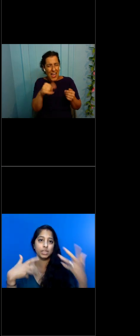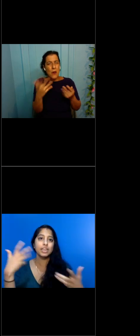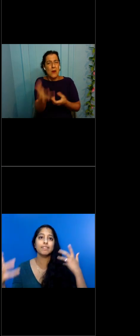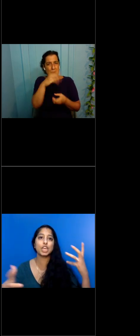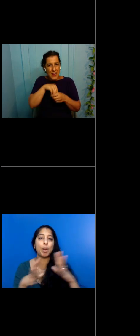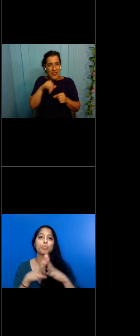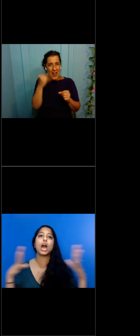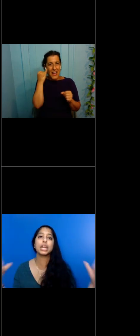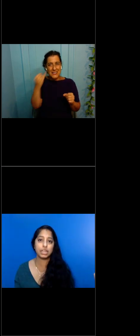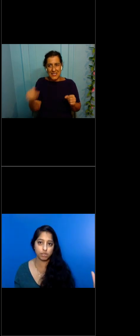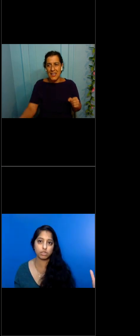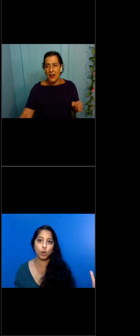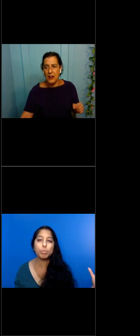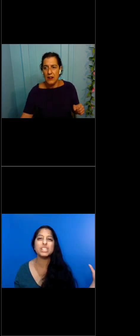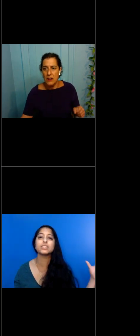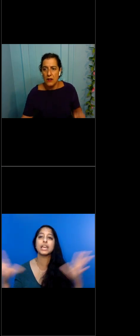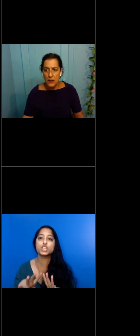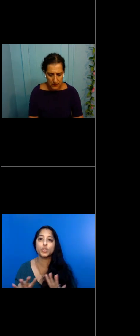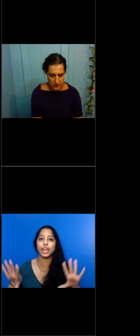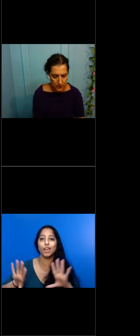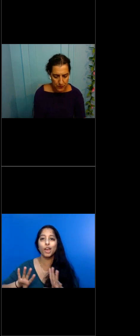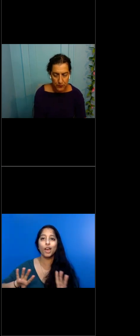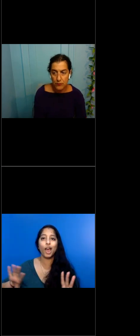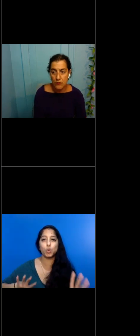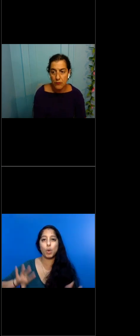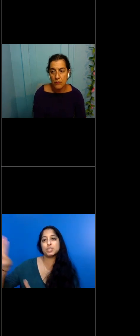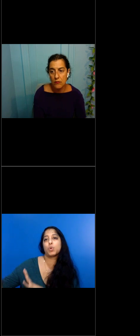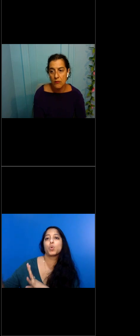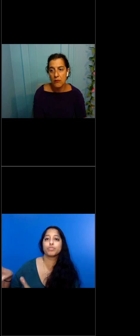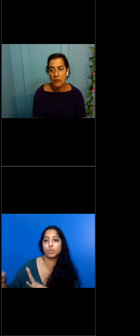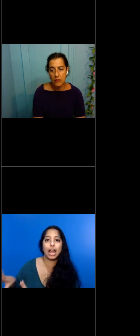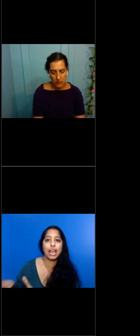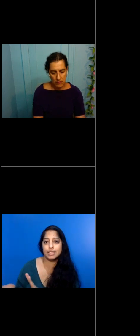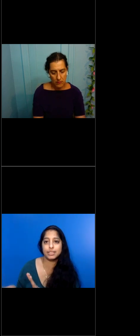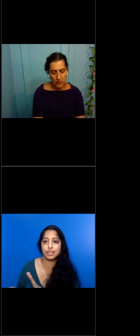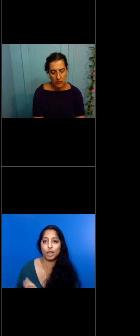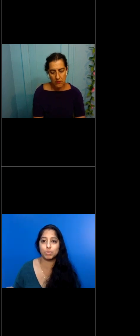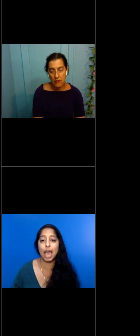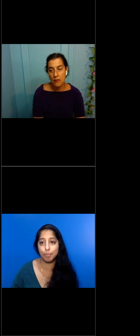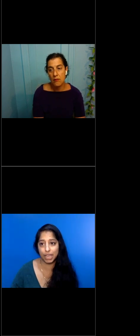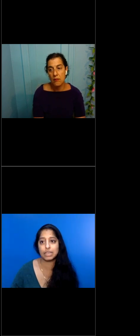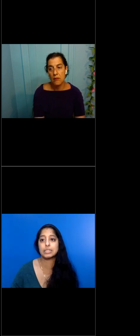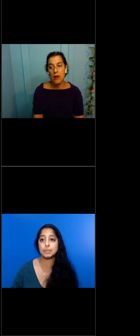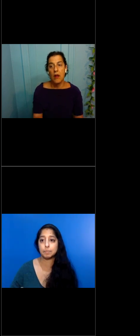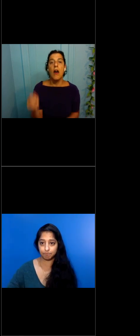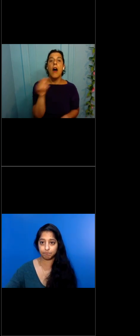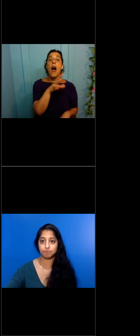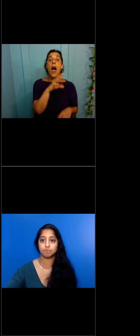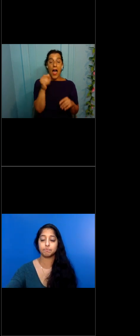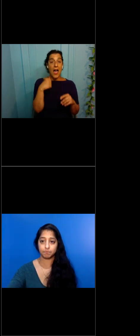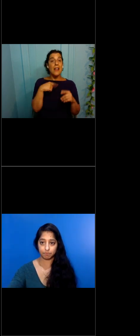as we think about broadening the scope and centering otherwise peripheralized topics.